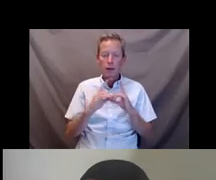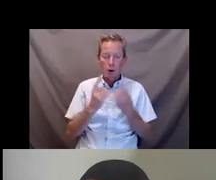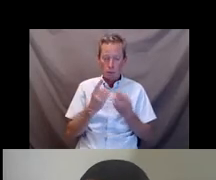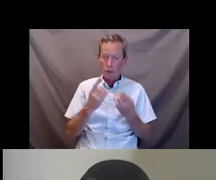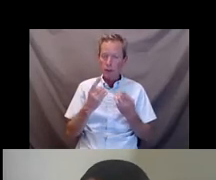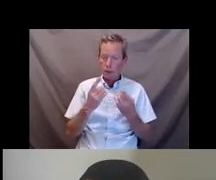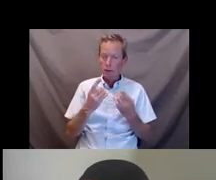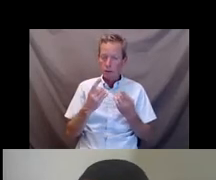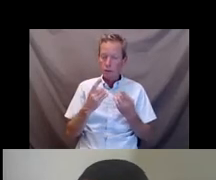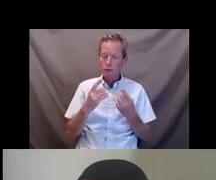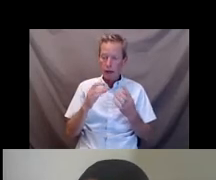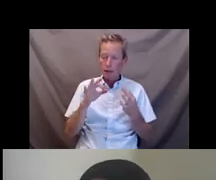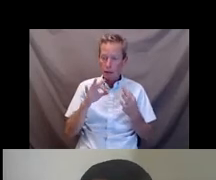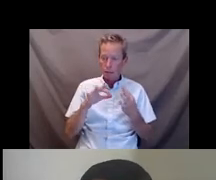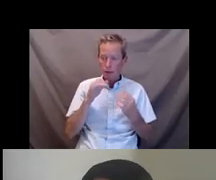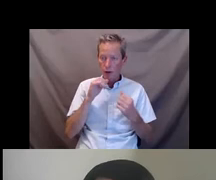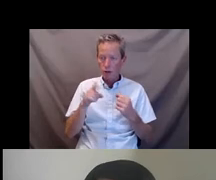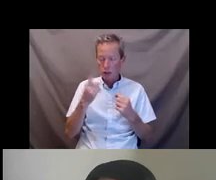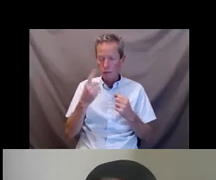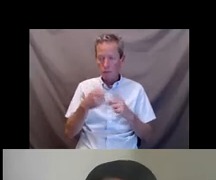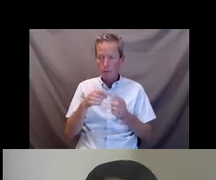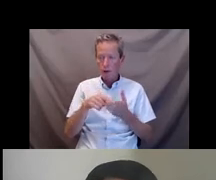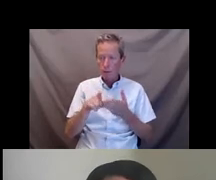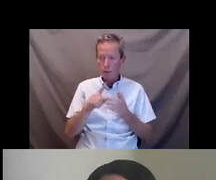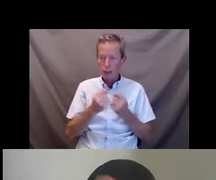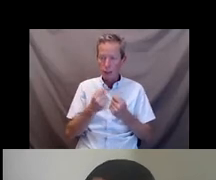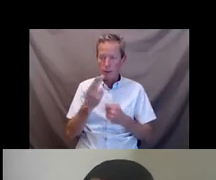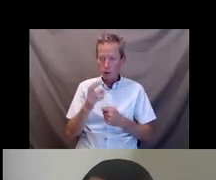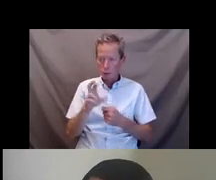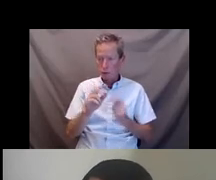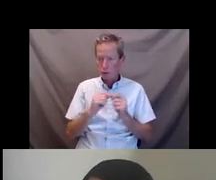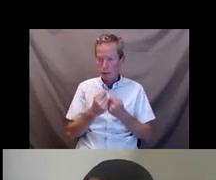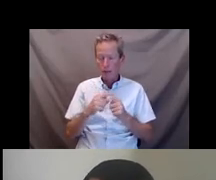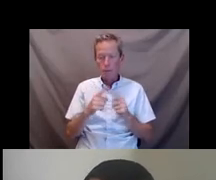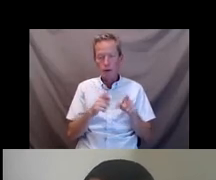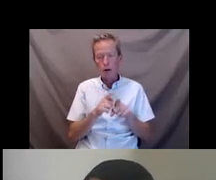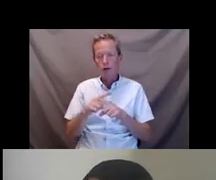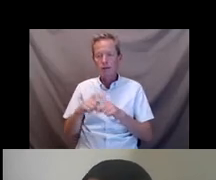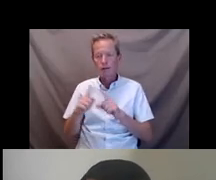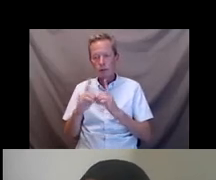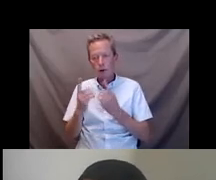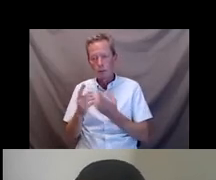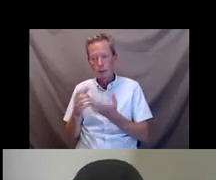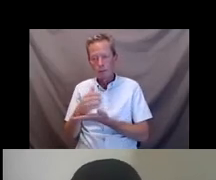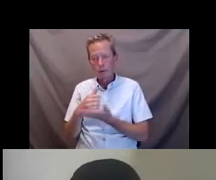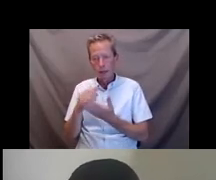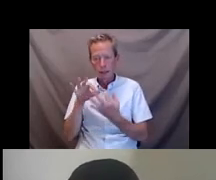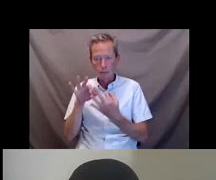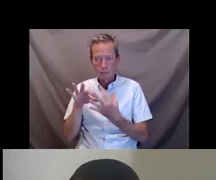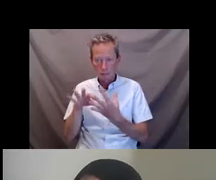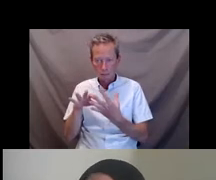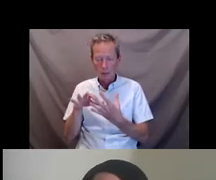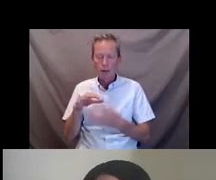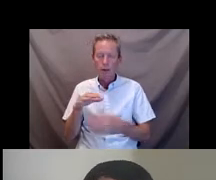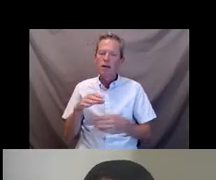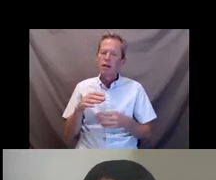input not just from our compensation team, our human resources team, but also the departments, the subject matter experts from the different